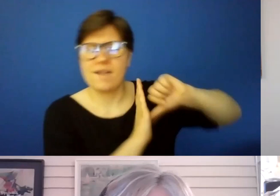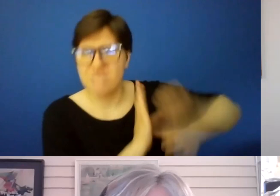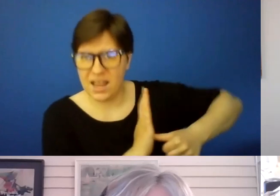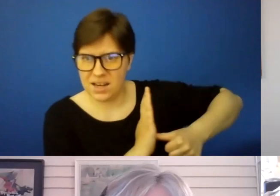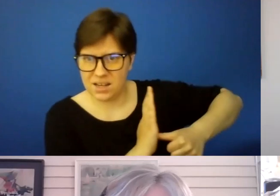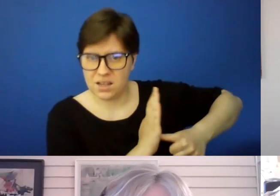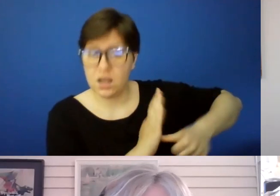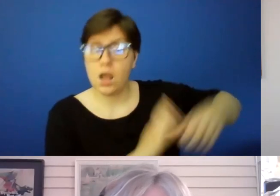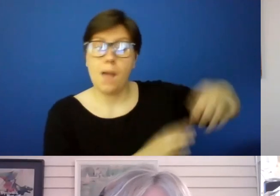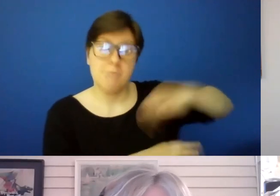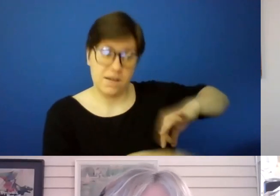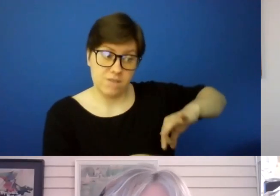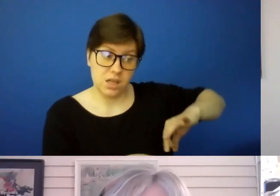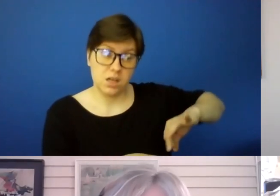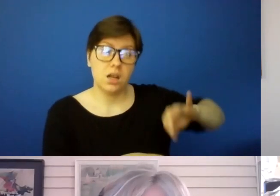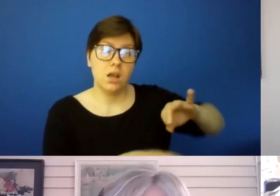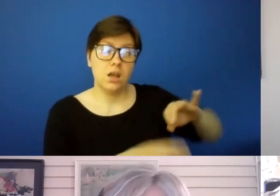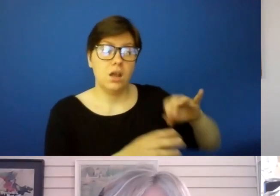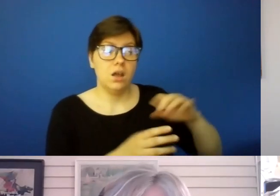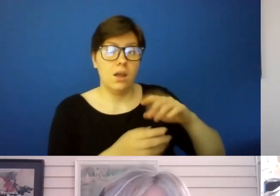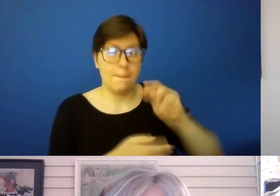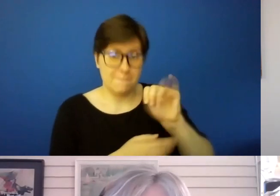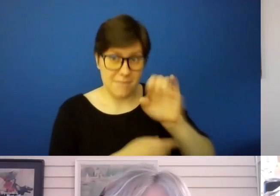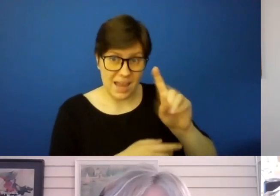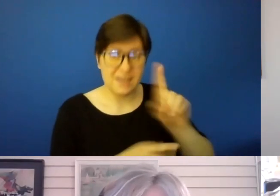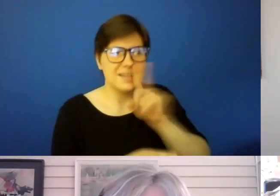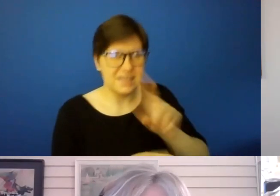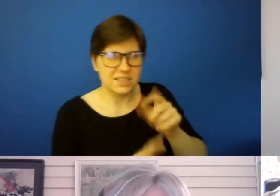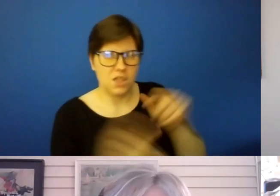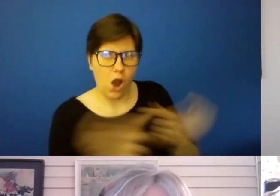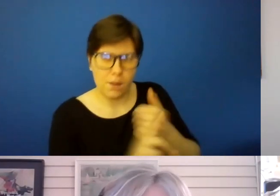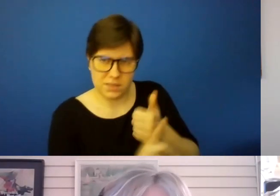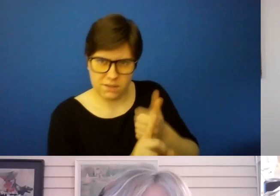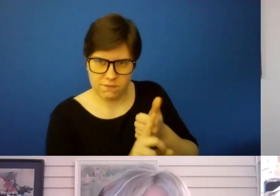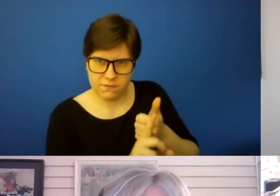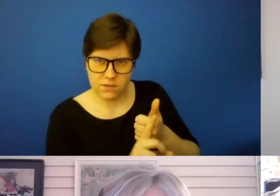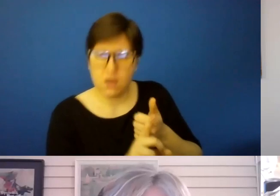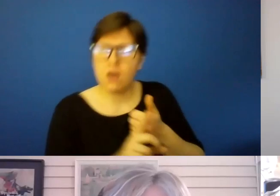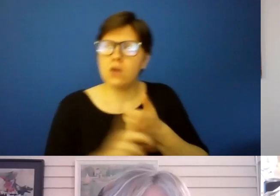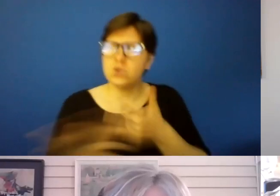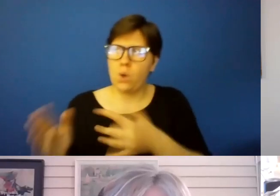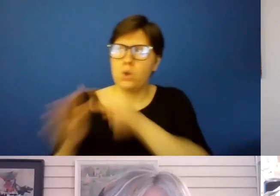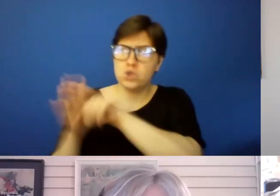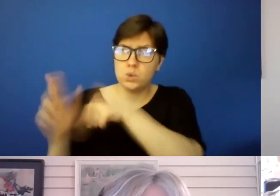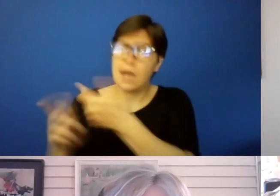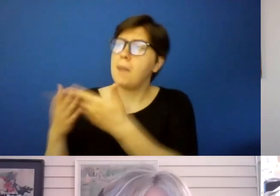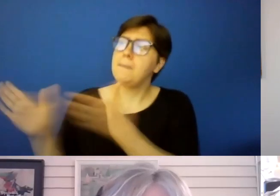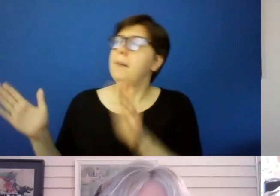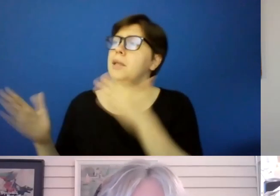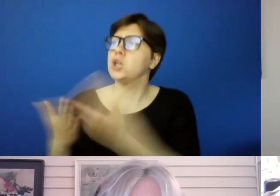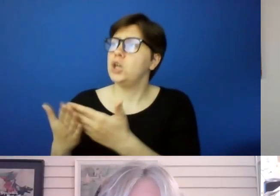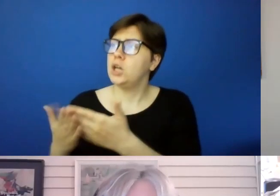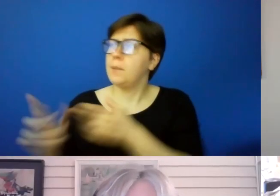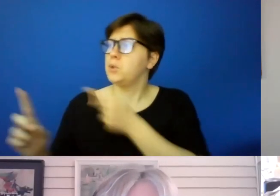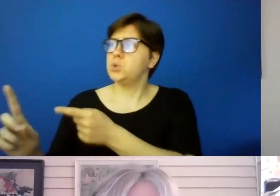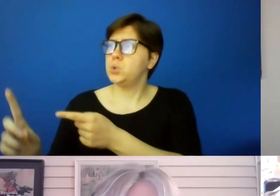benefit aimed at by MAIDE is the harm itself. Thus, when we make suicide a public good to be pursued, the conventional